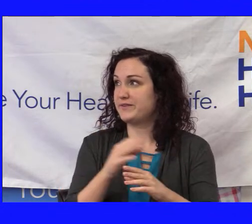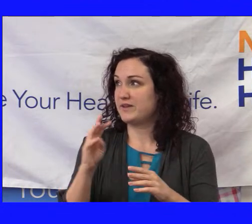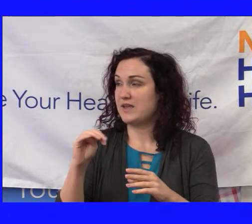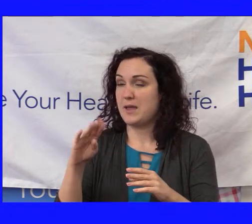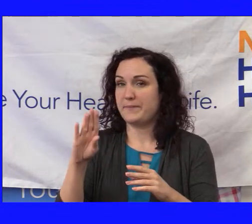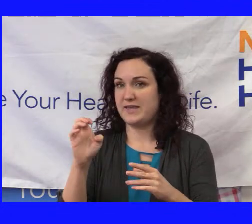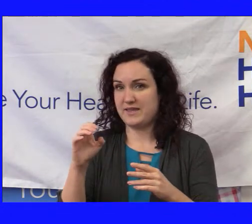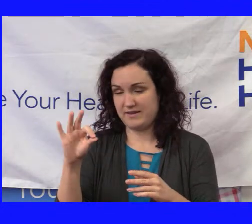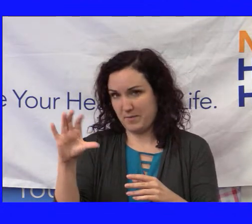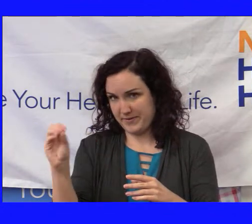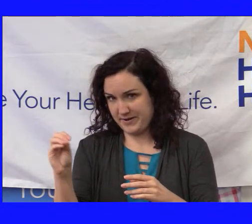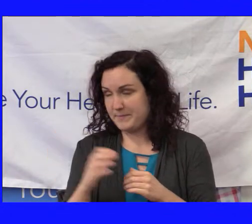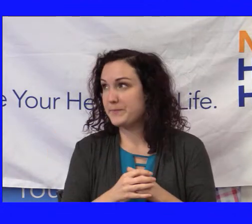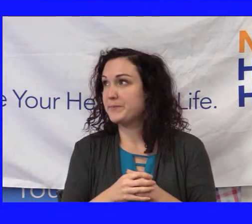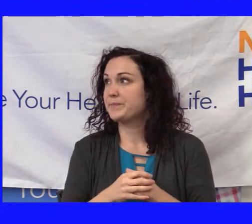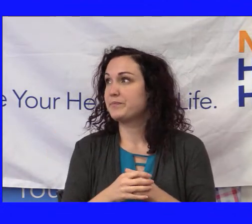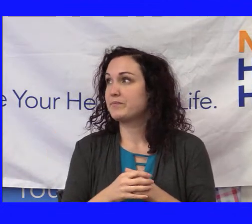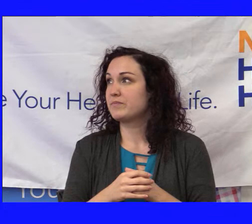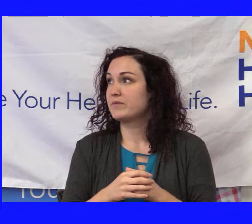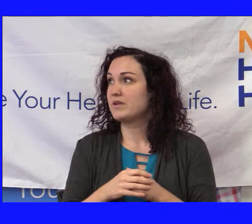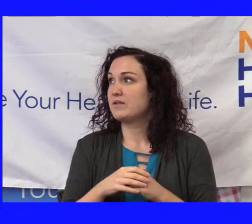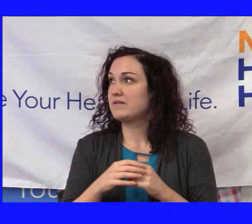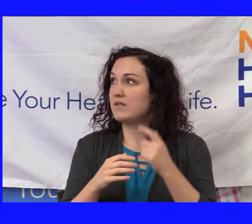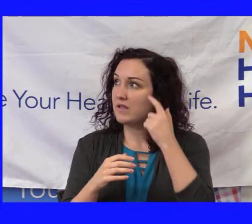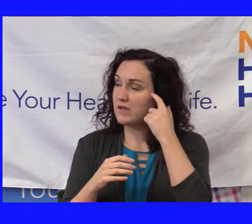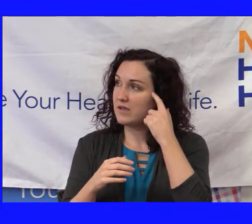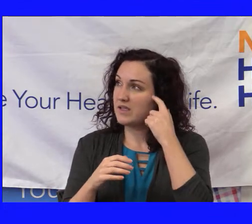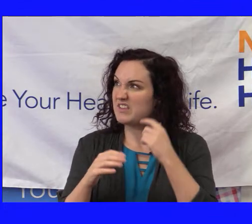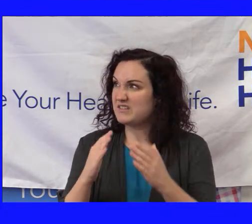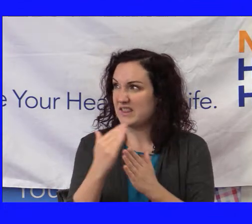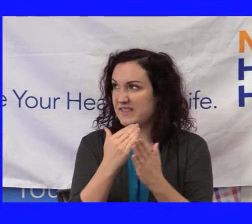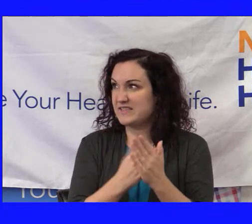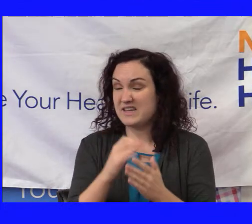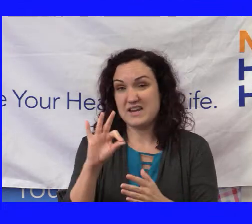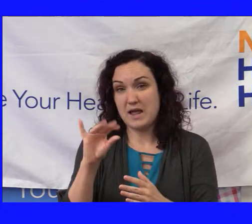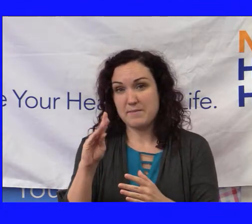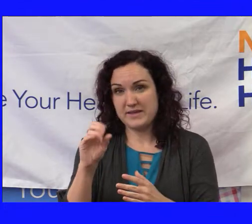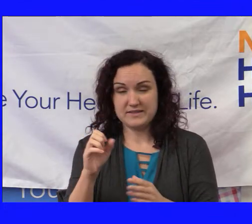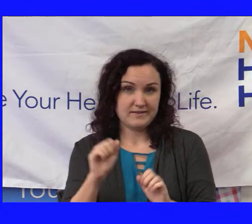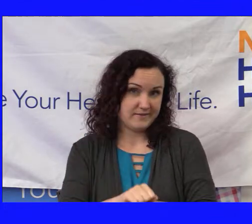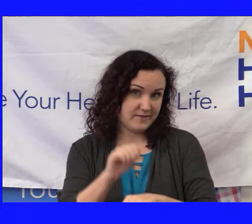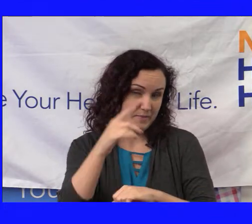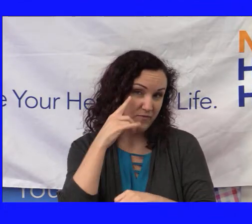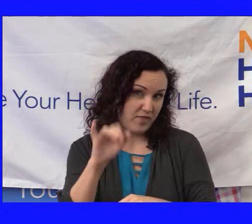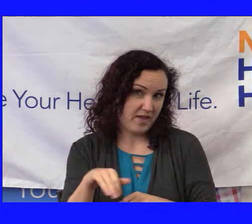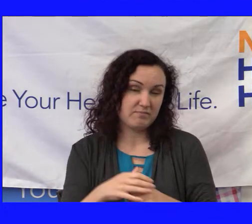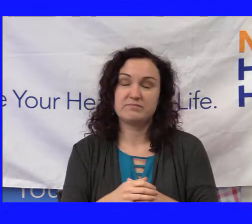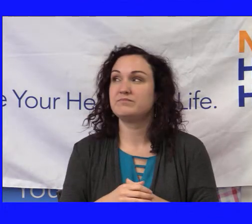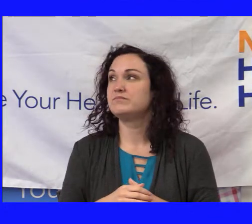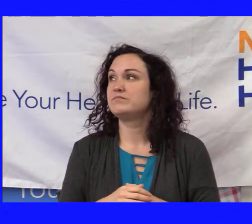Improvements, an MBE firm. Their lowest multiplier is listed. 9 bids were submitted for that.